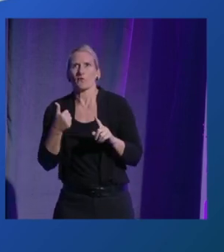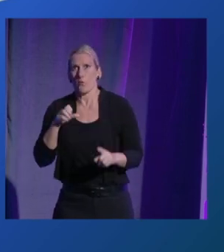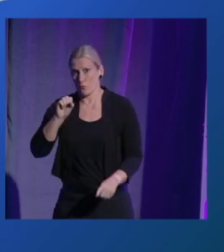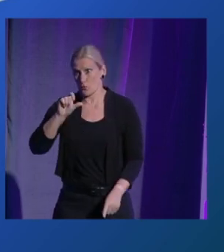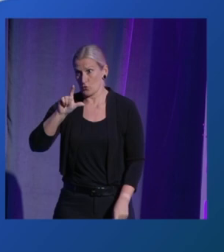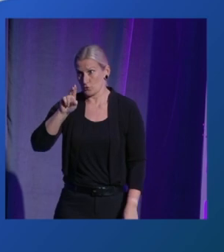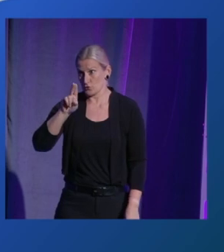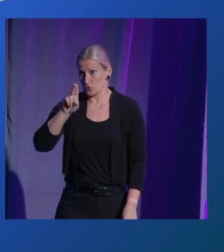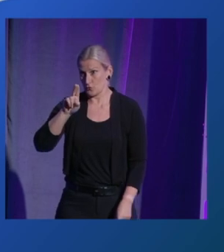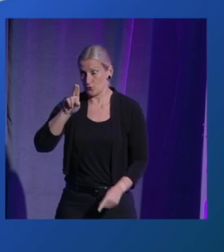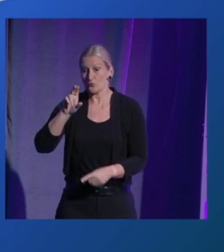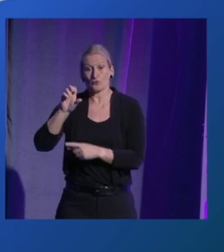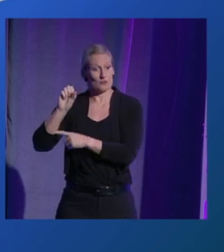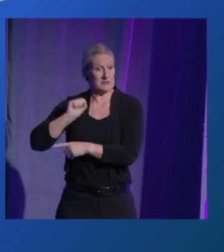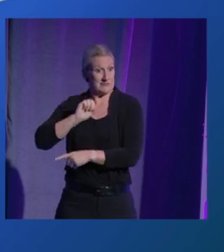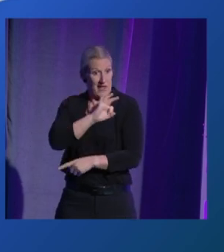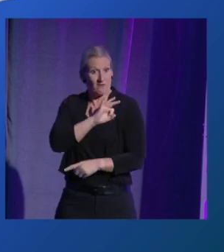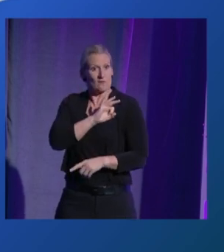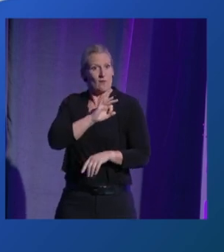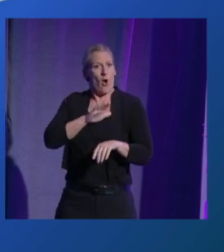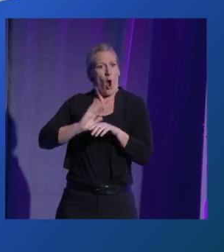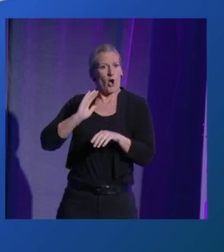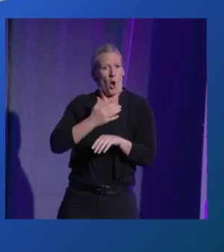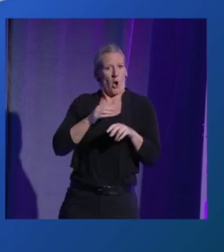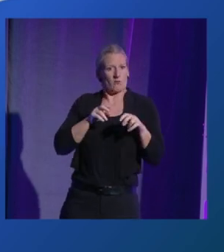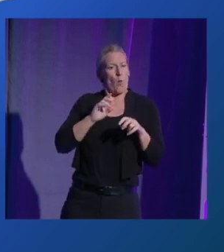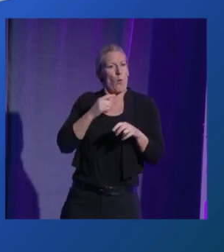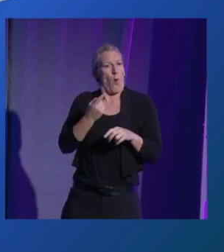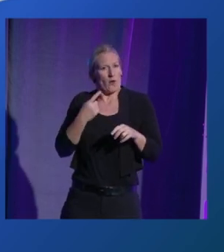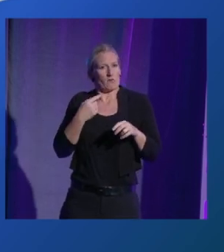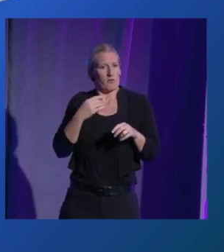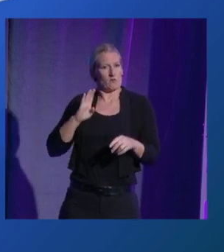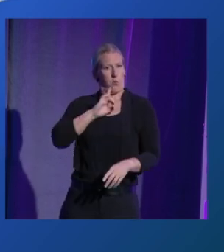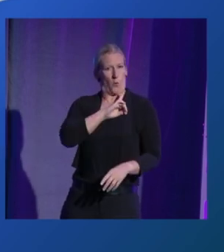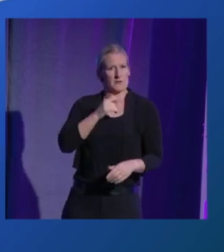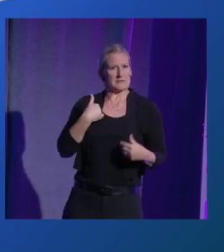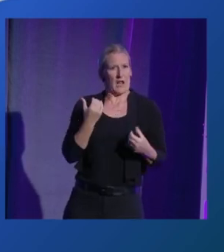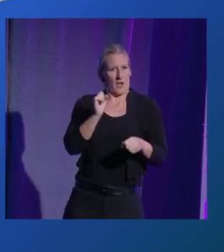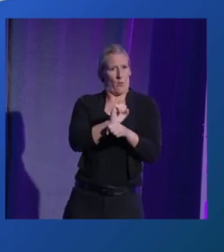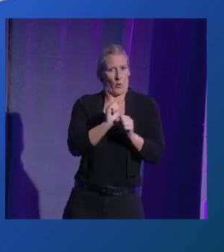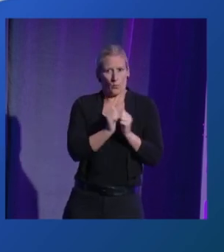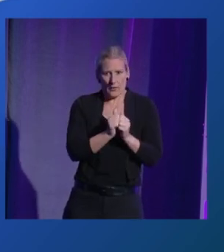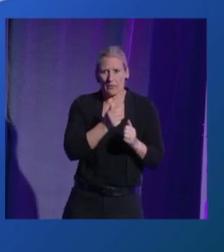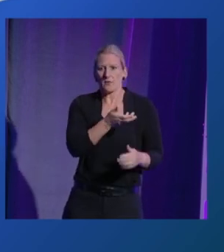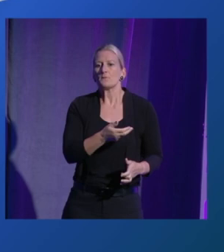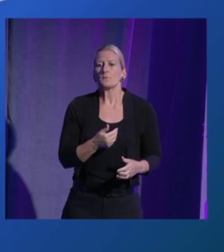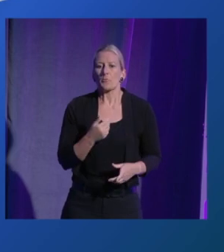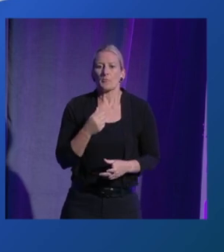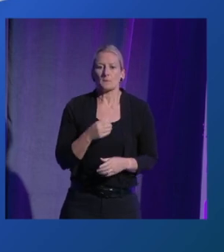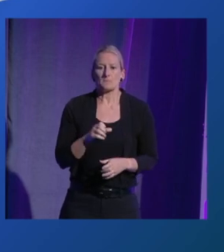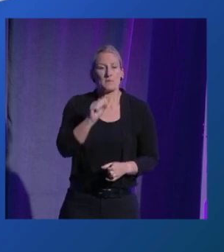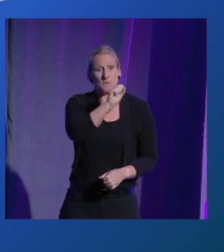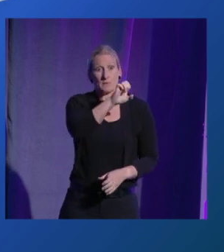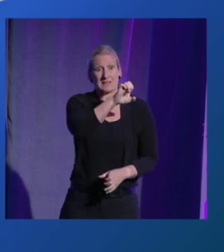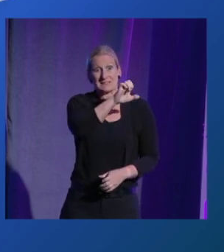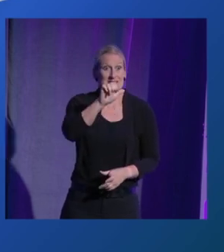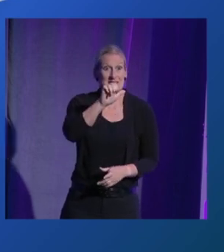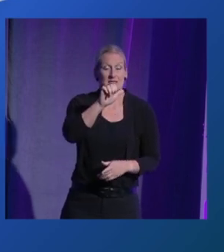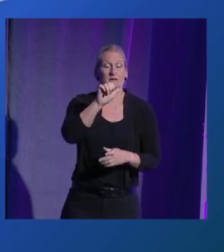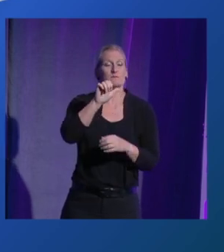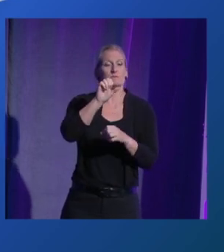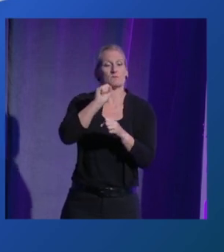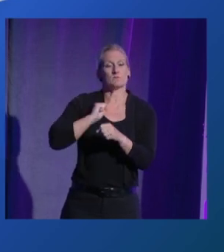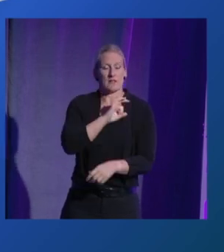staff Dr Jason Canal is also member of the uh of the seesac and over the past two years working with the inter agency as well as AC cross